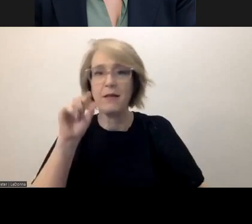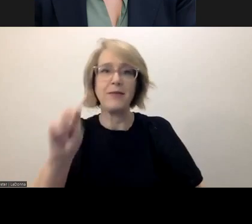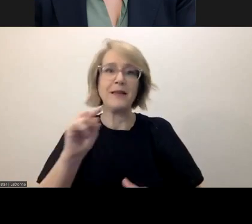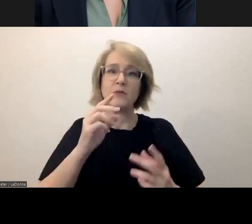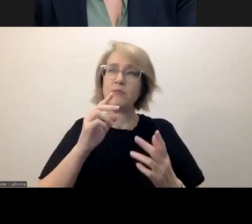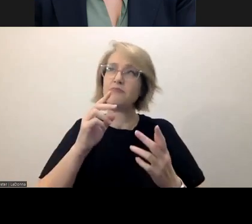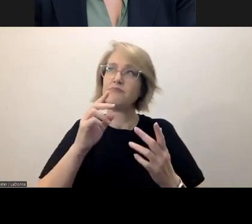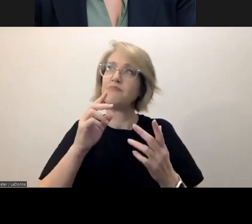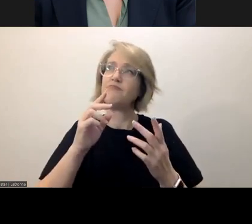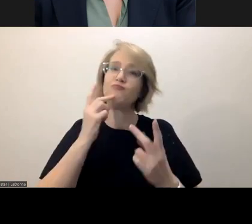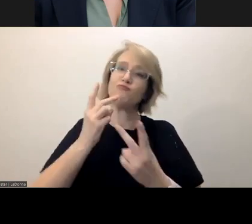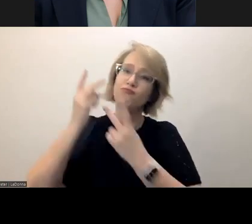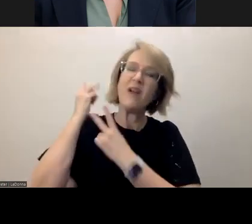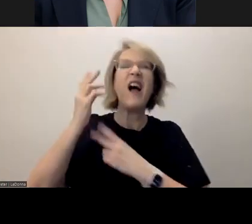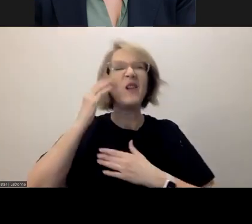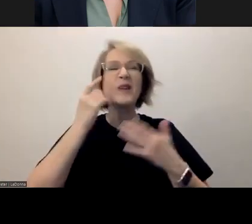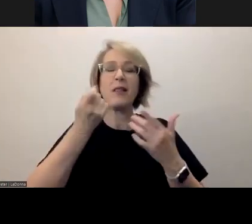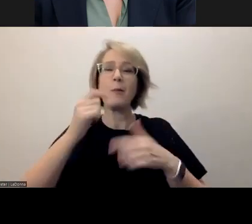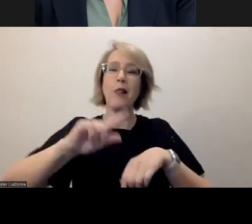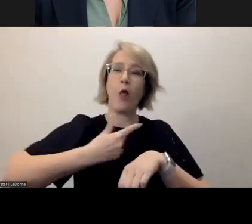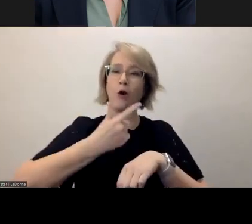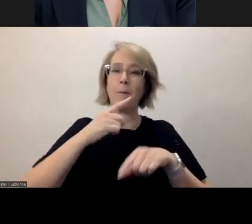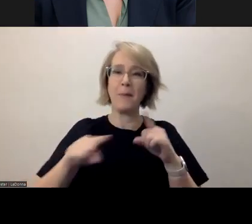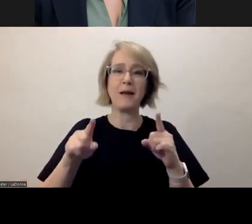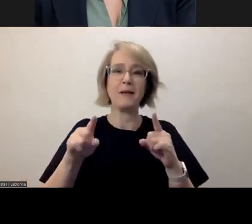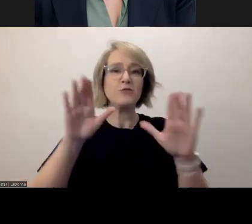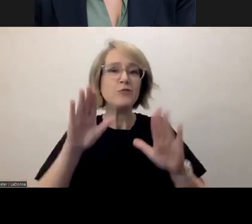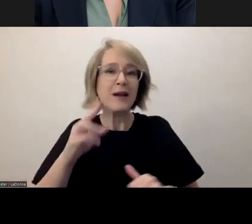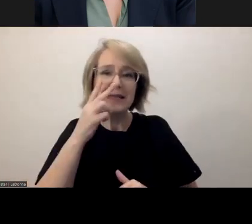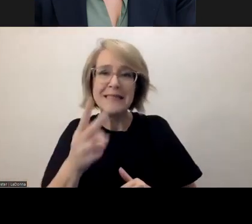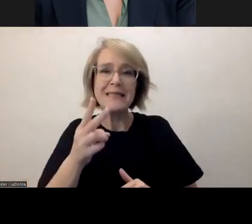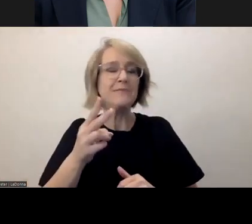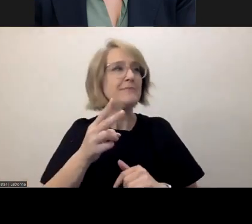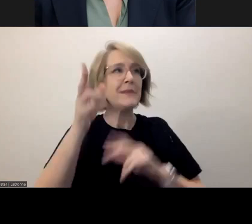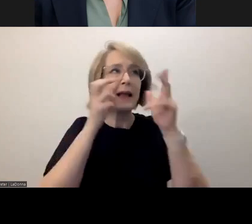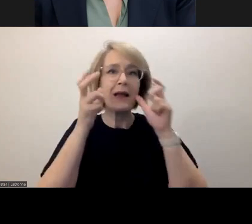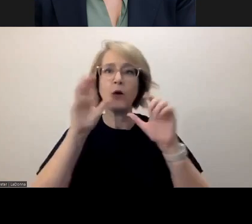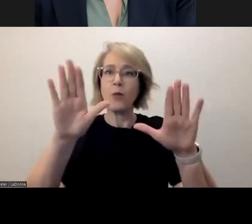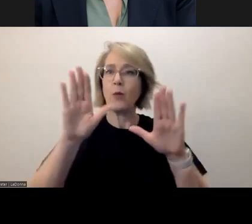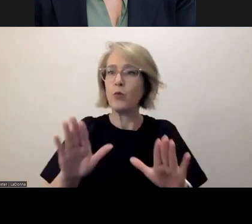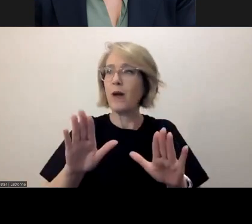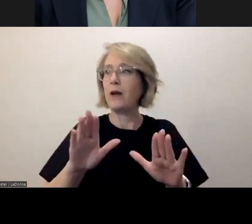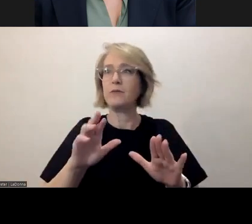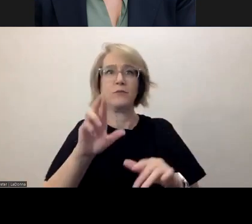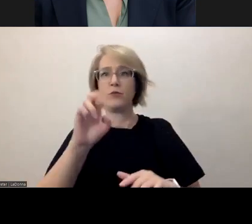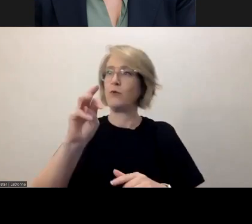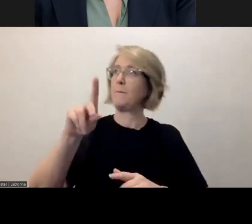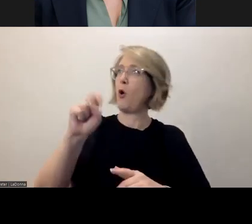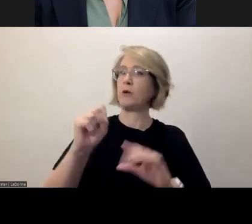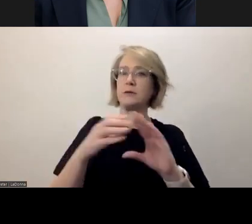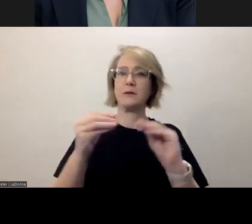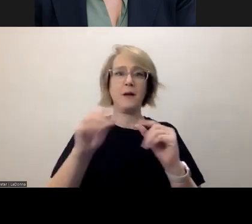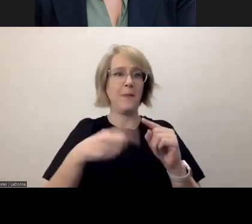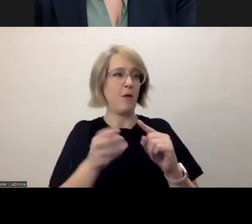than usual in this section, but just really great to see and hear all of those great remarks and think about the work that we've all done to get us